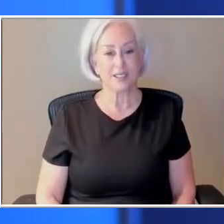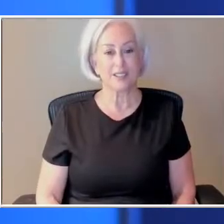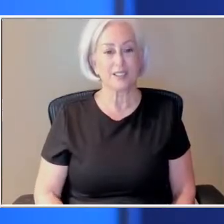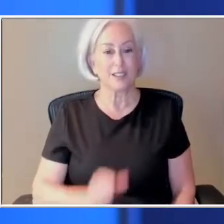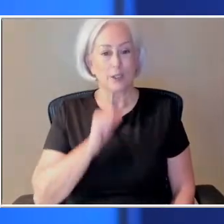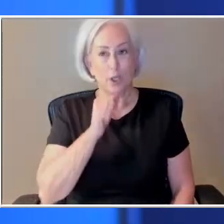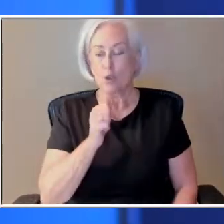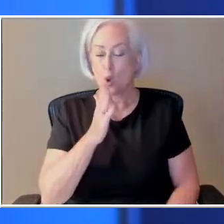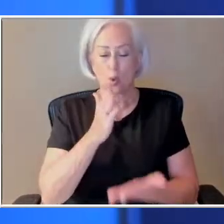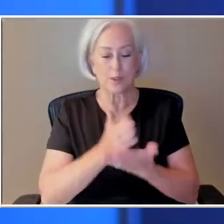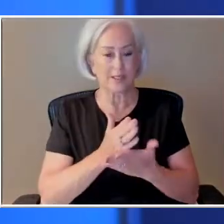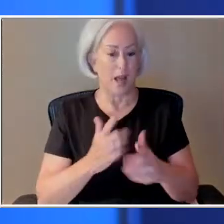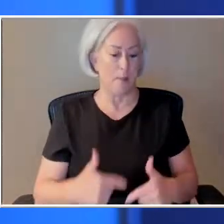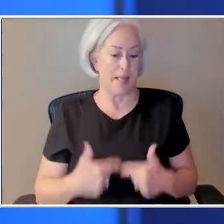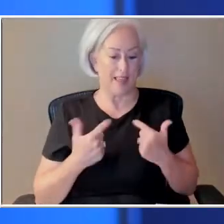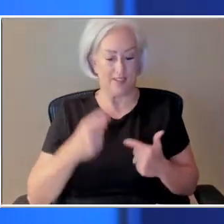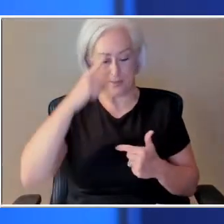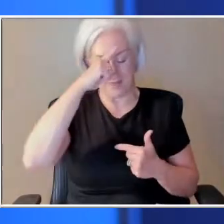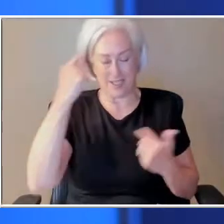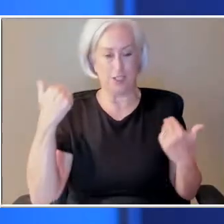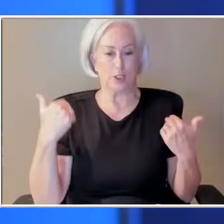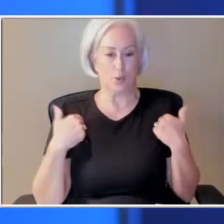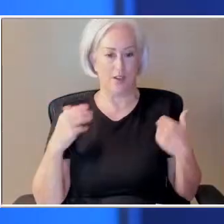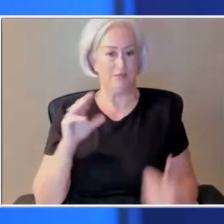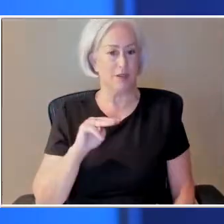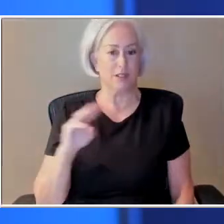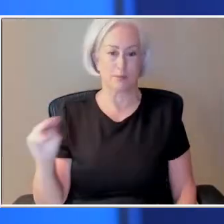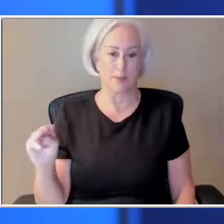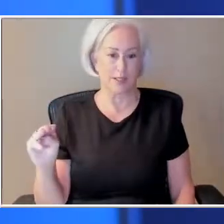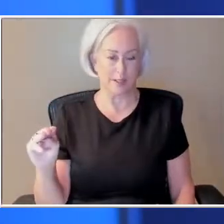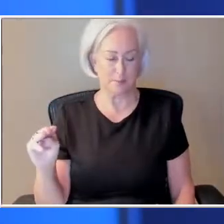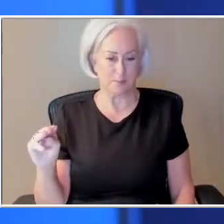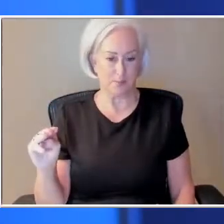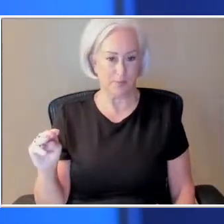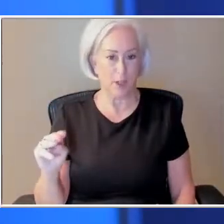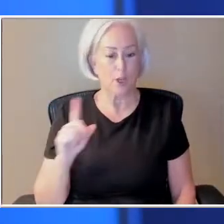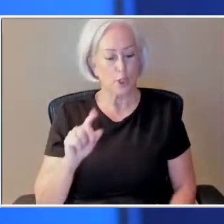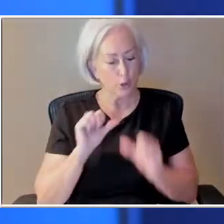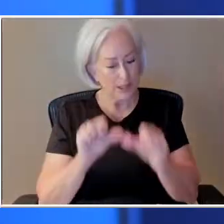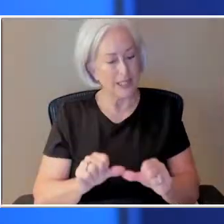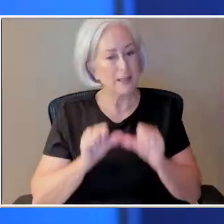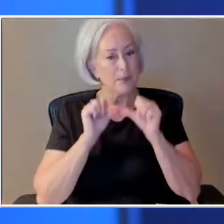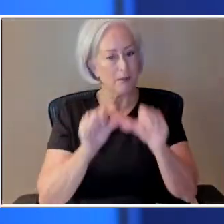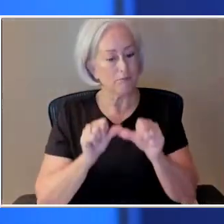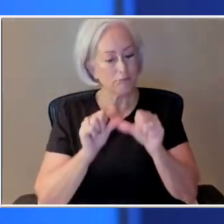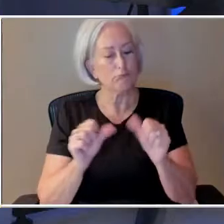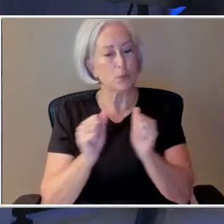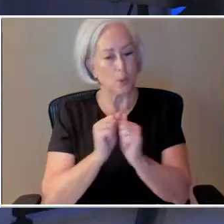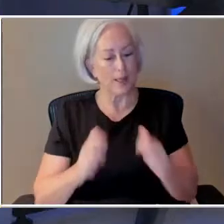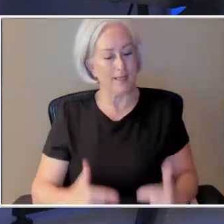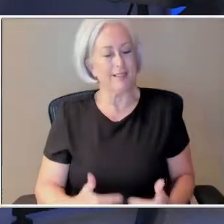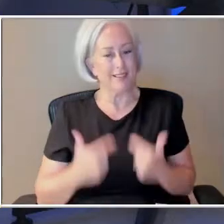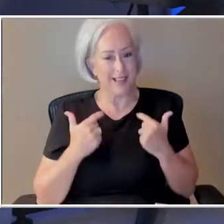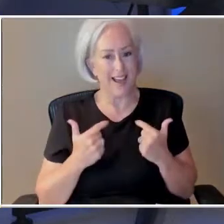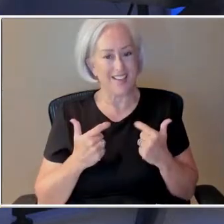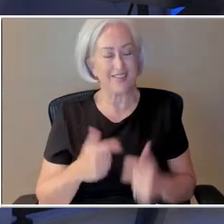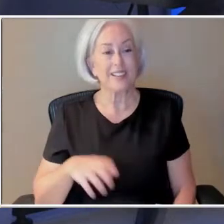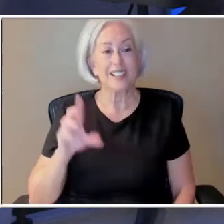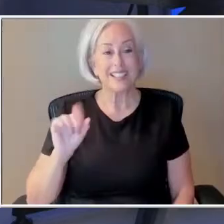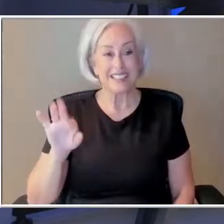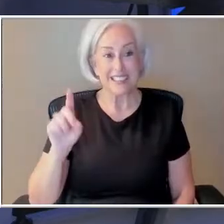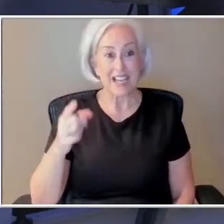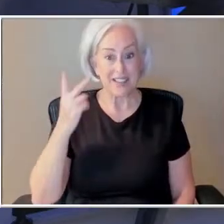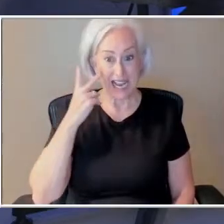living because you have multiple myeloma. You keep on with your life. And David, you're nodding your head